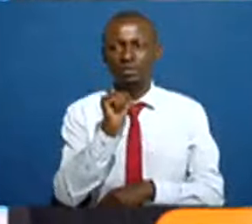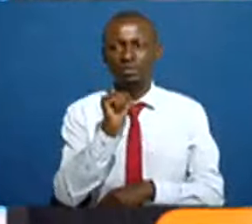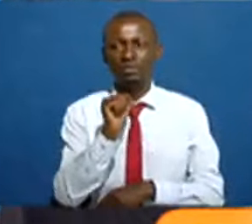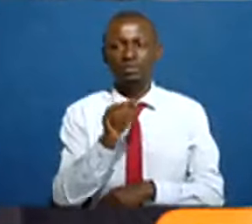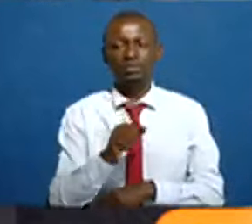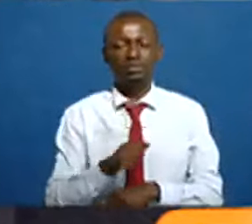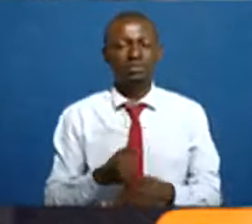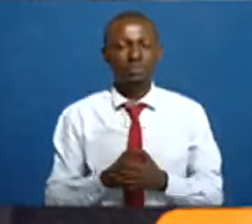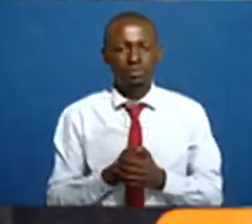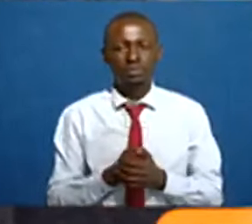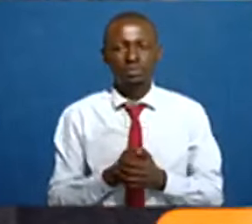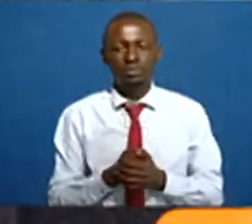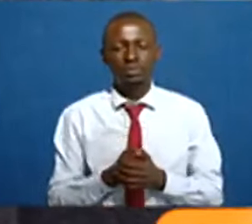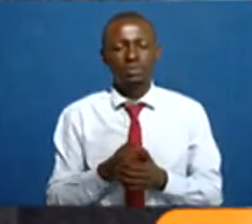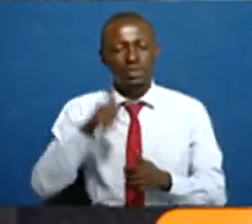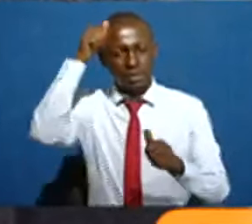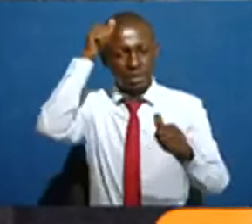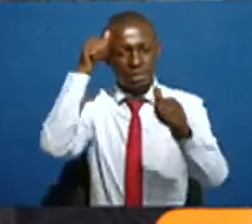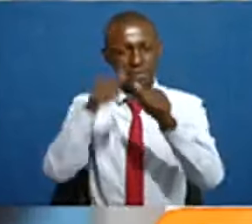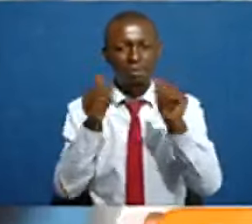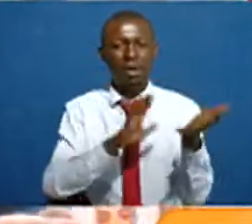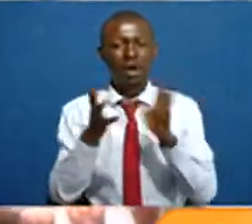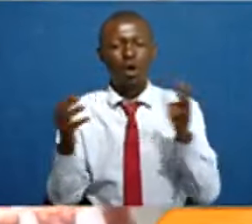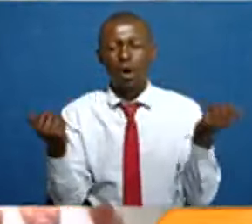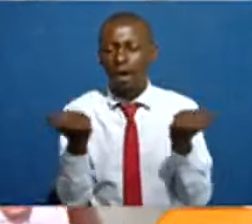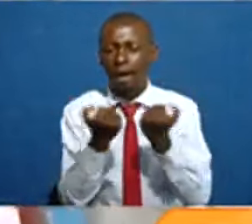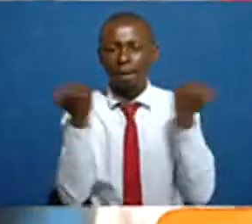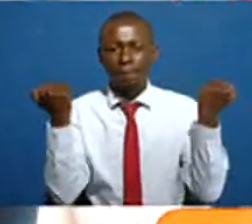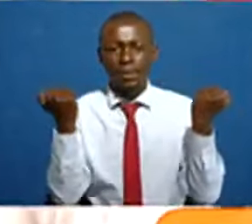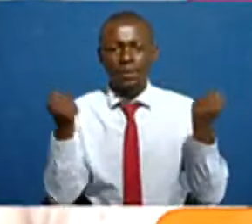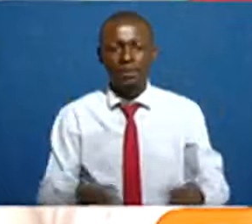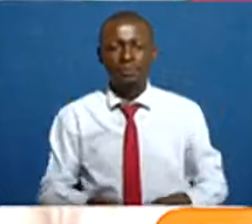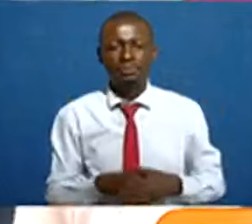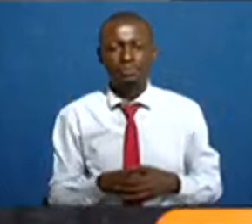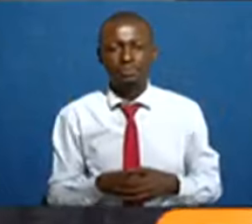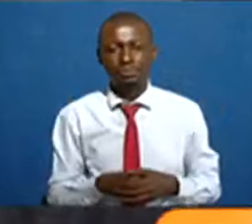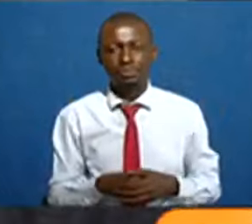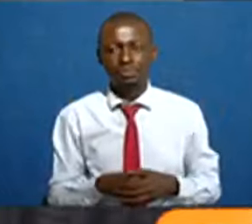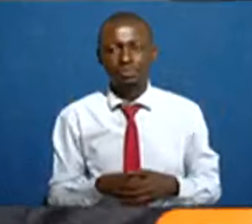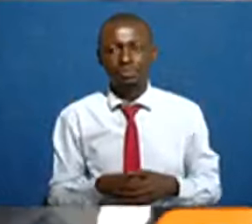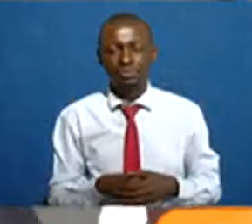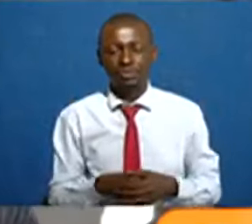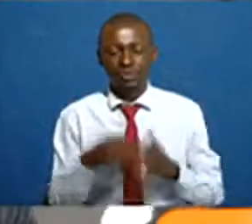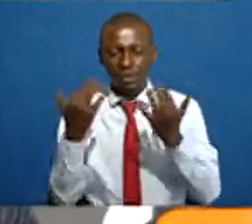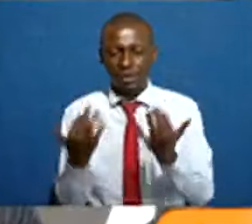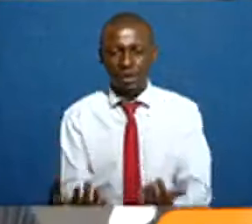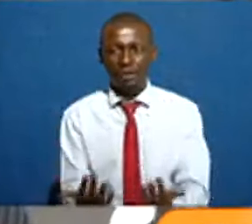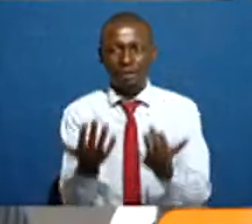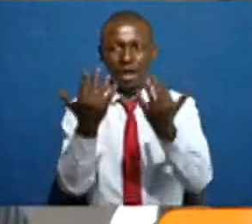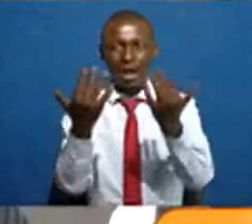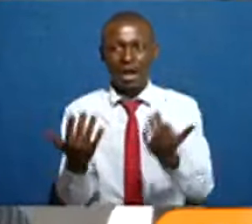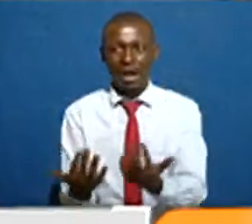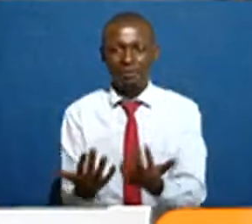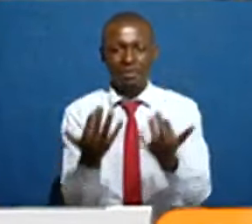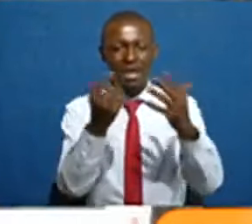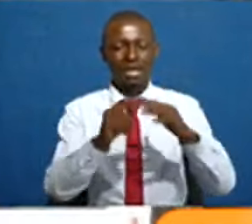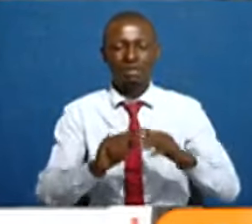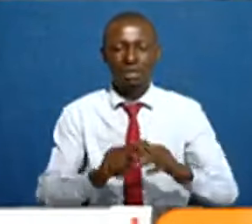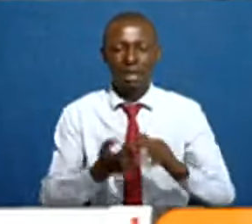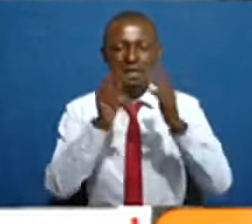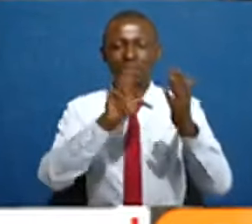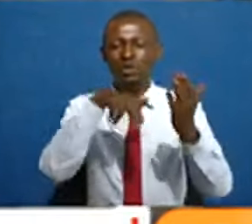Matthew Njoroge, shared their moving accounts of that fateful day. Wakati moto ilirushwa juu na chini, akaanguka,